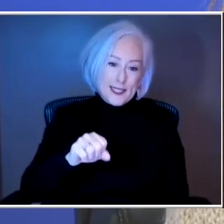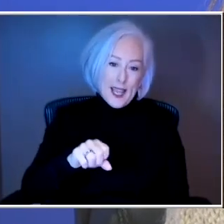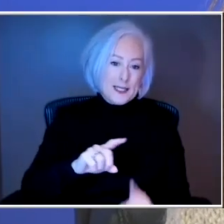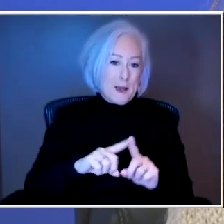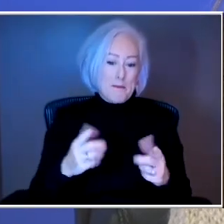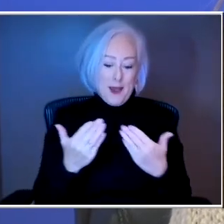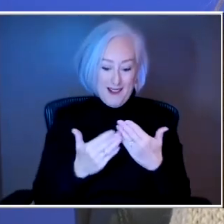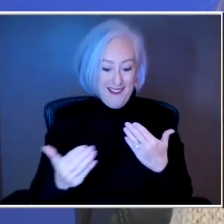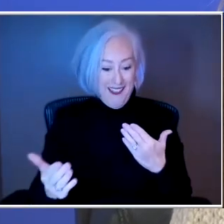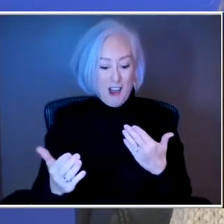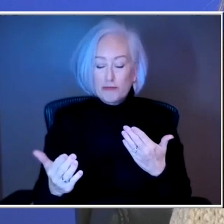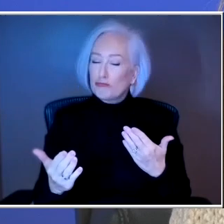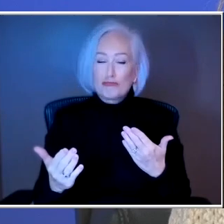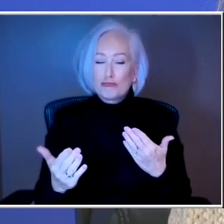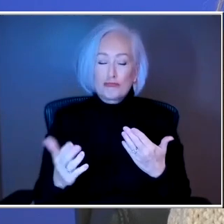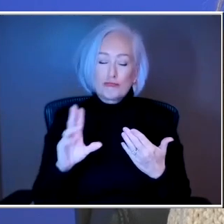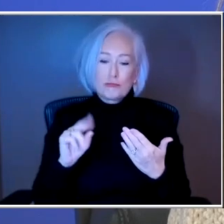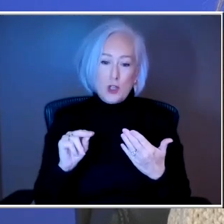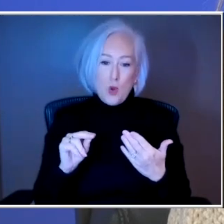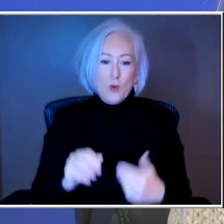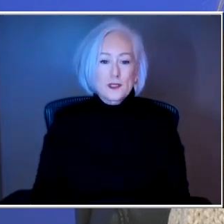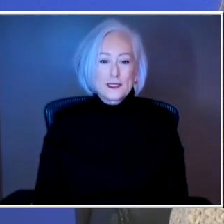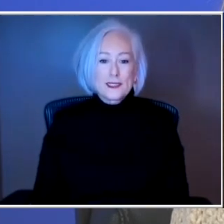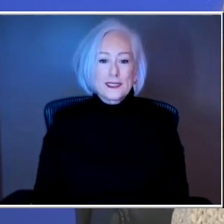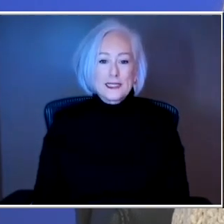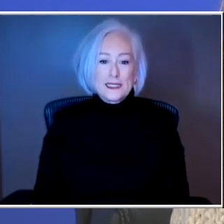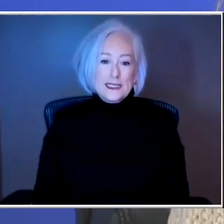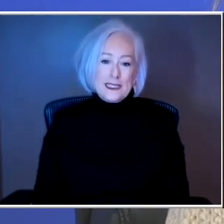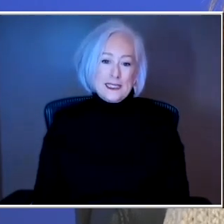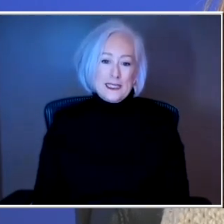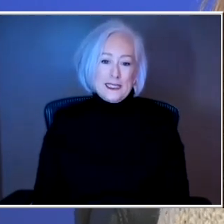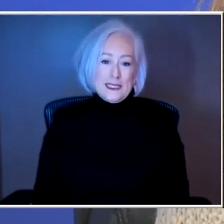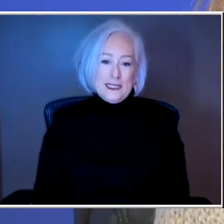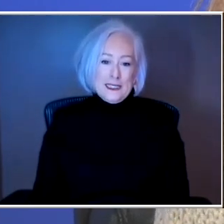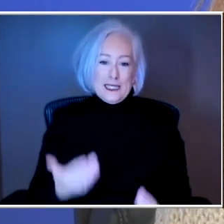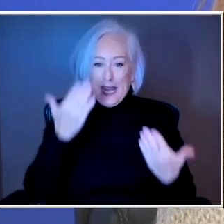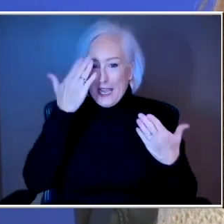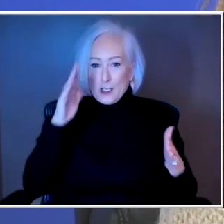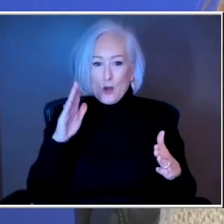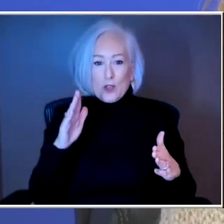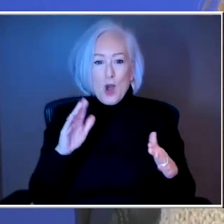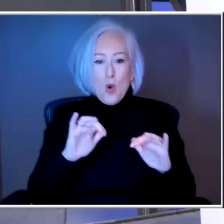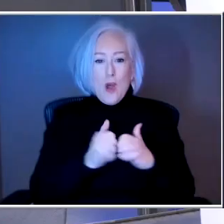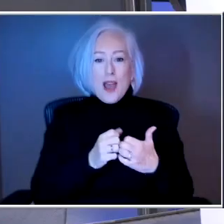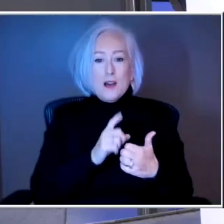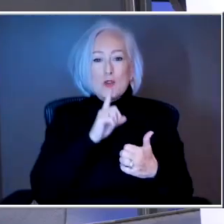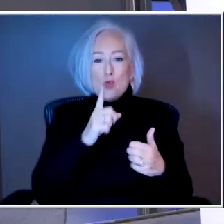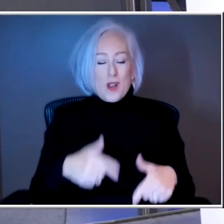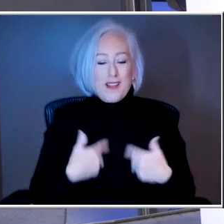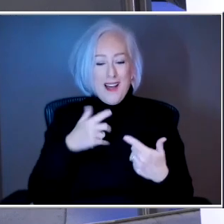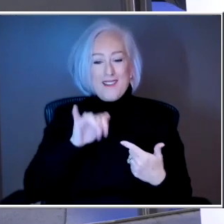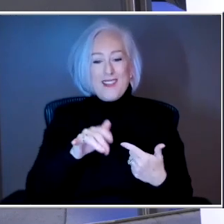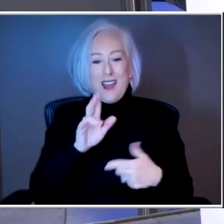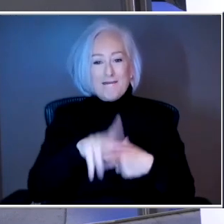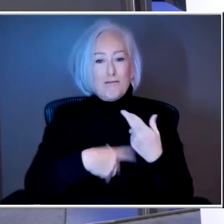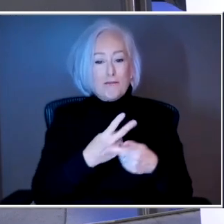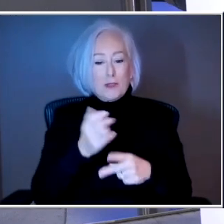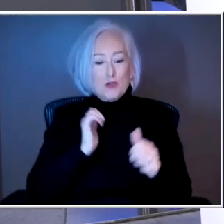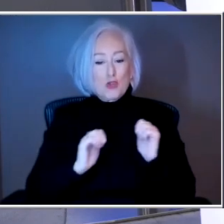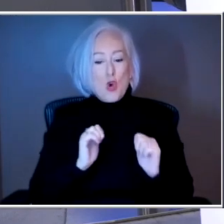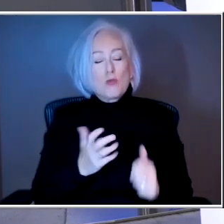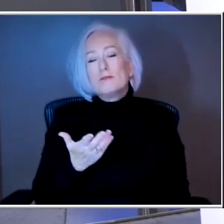anymore because I just don't know how realistic it can be. What do you think, Dr. D'Souza? Is it helpful? Does it